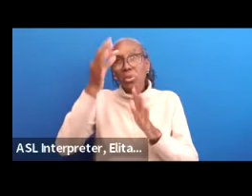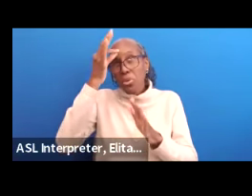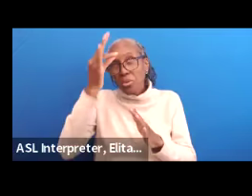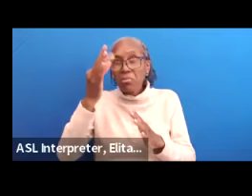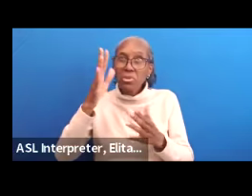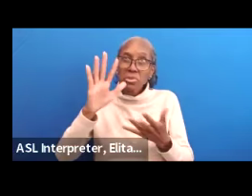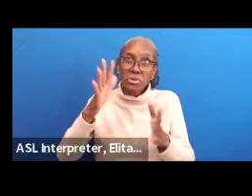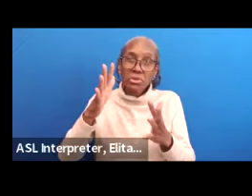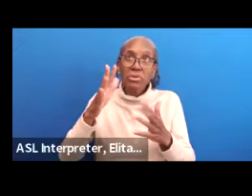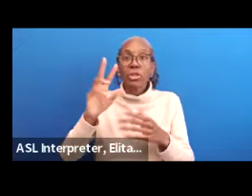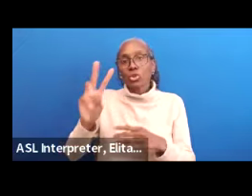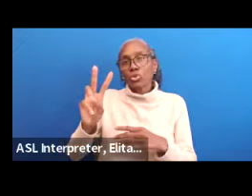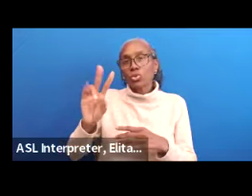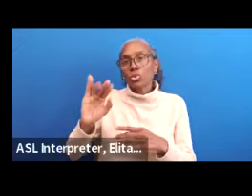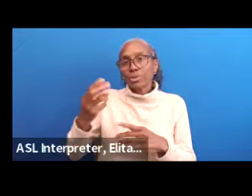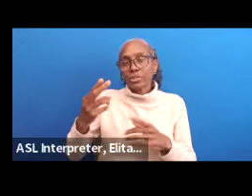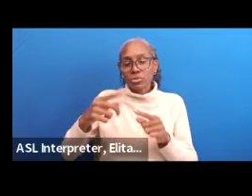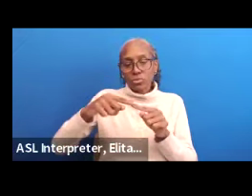almost 2 inches